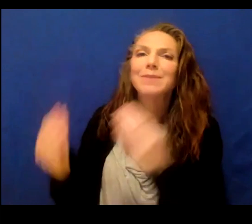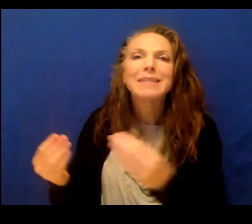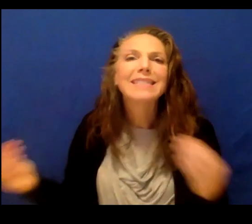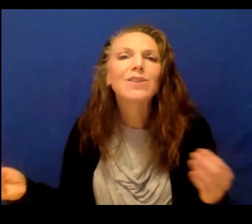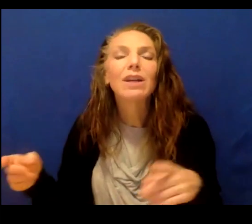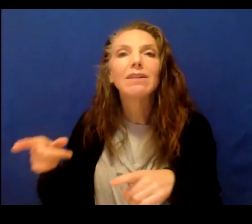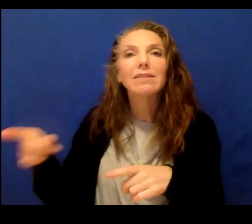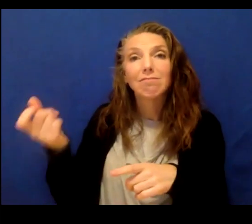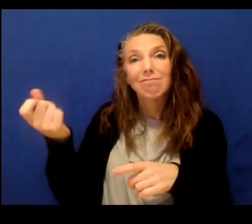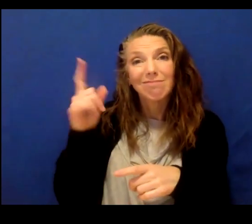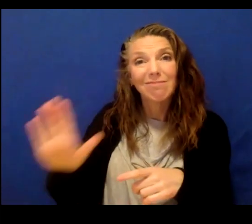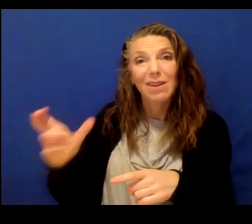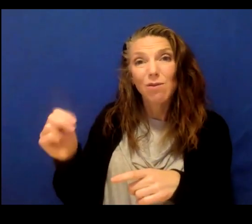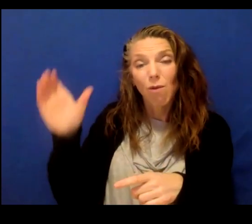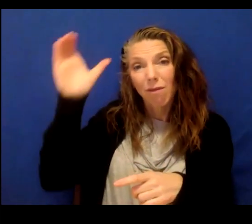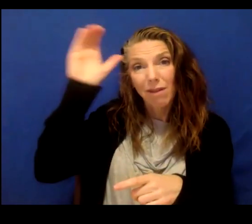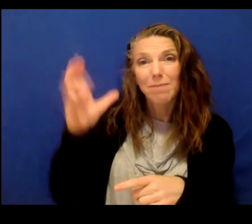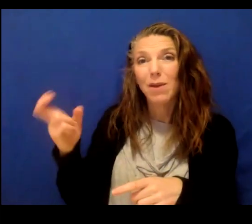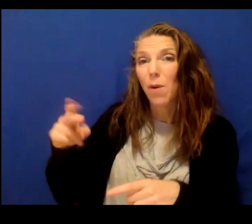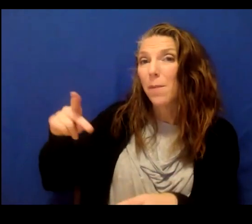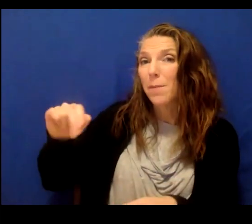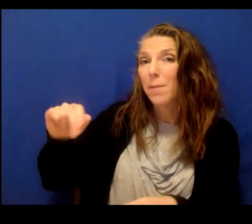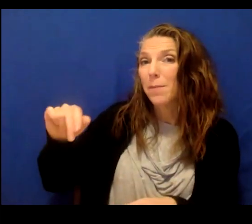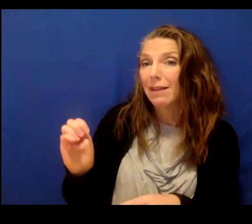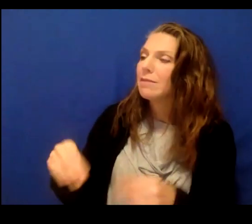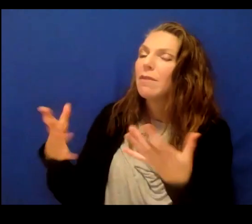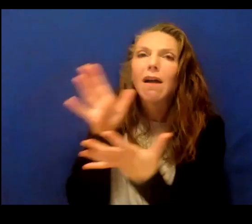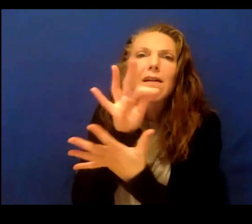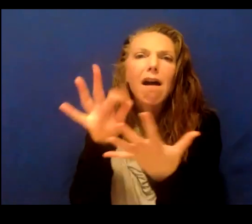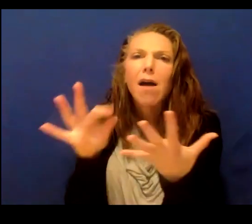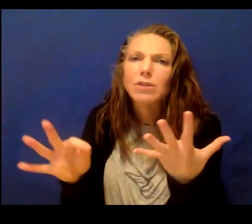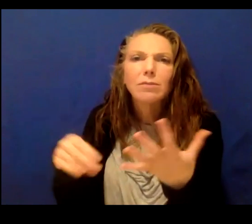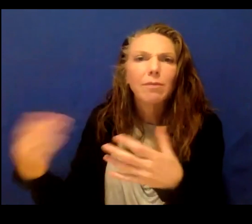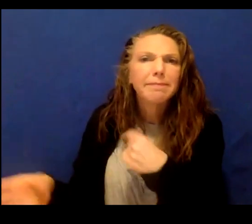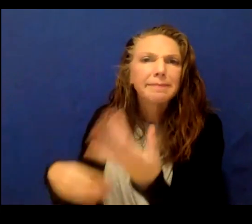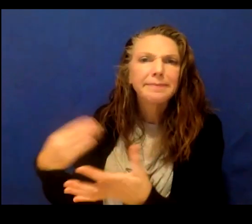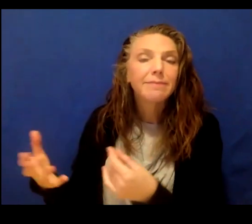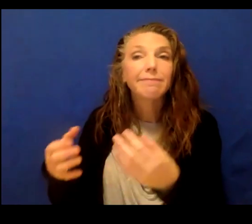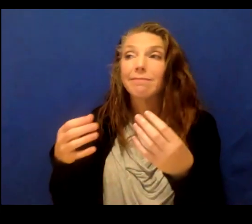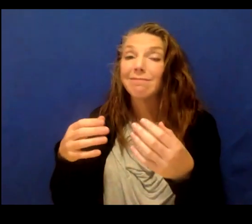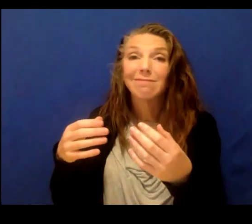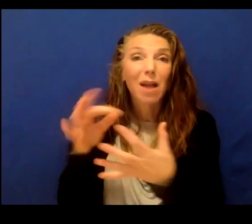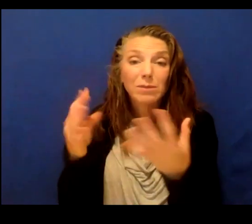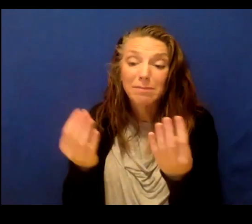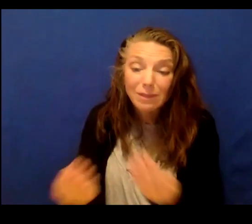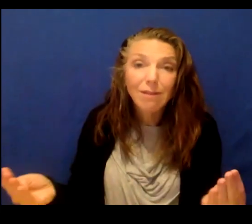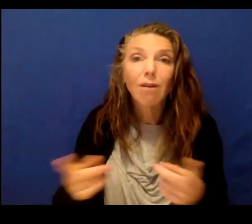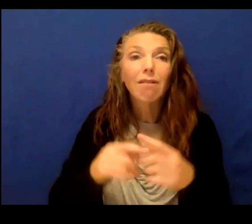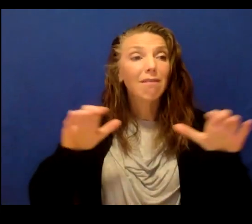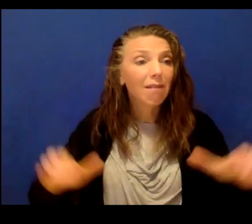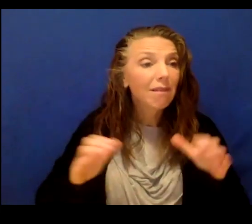and understand concepts at their own pace. And we want to offer choices as much as possible in materials and activities